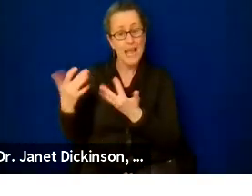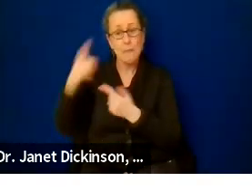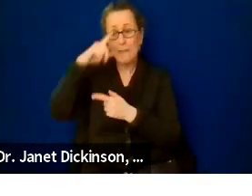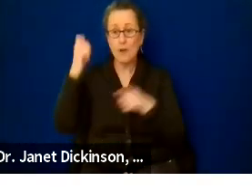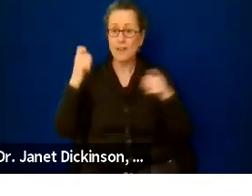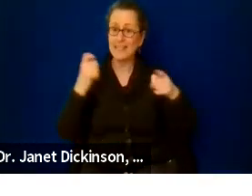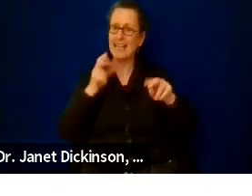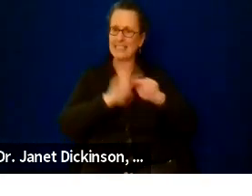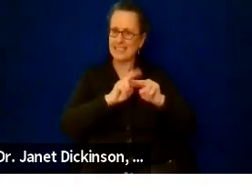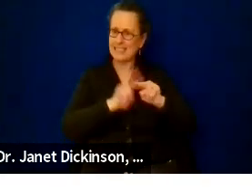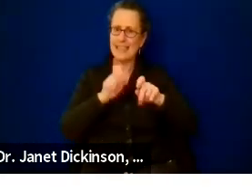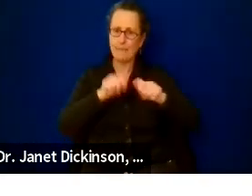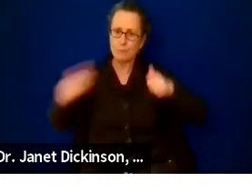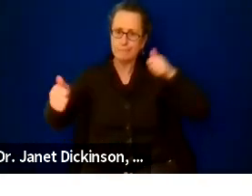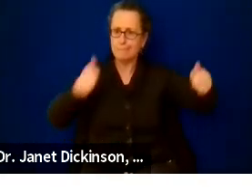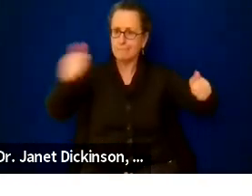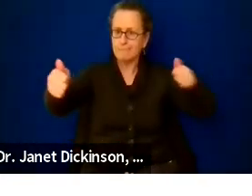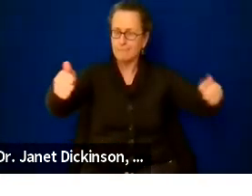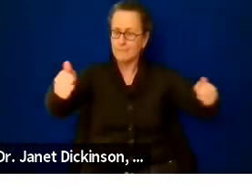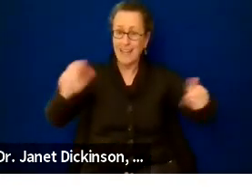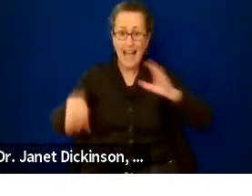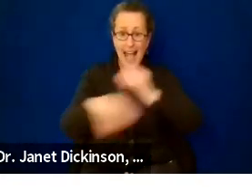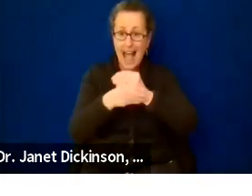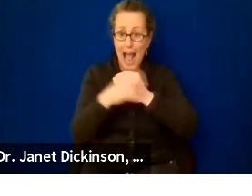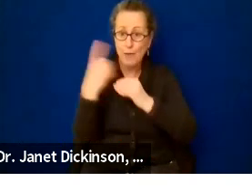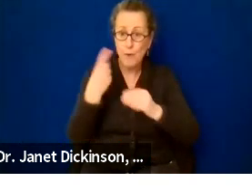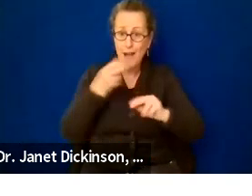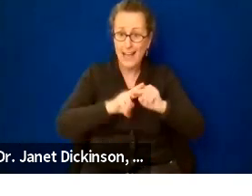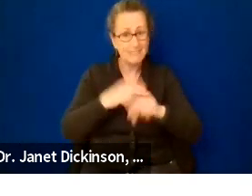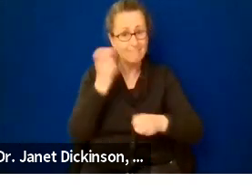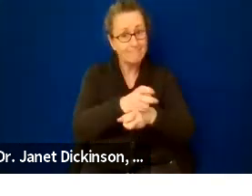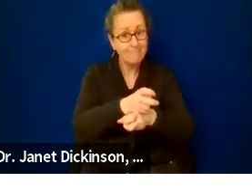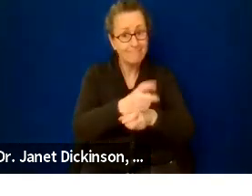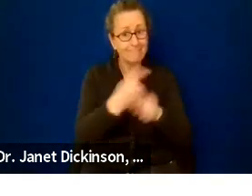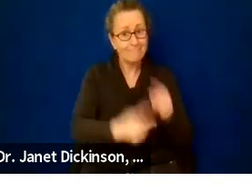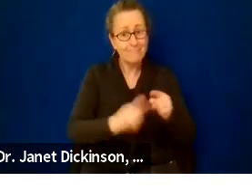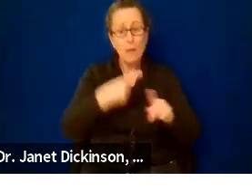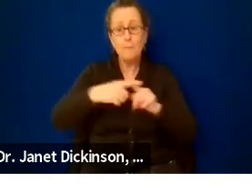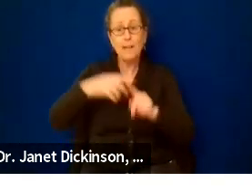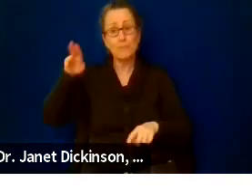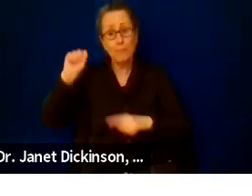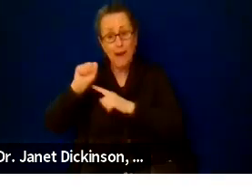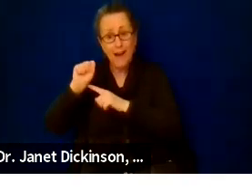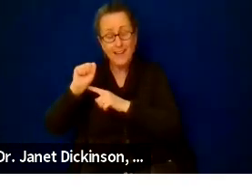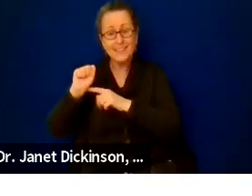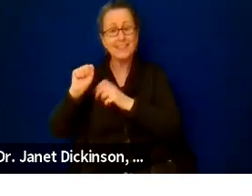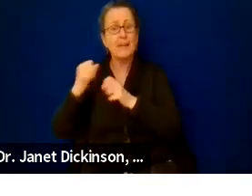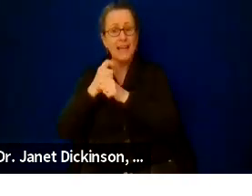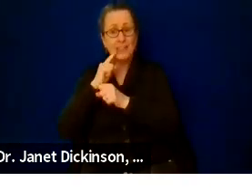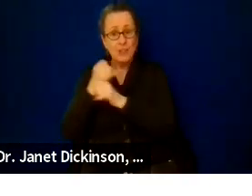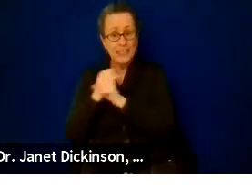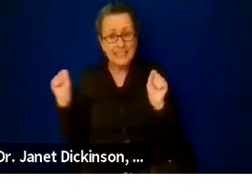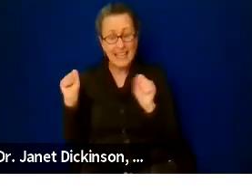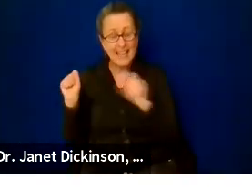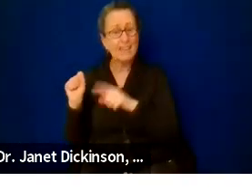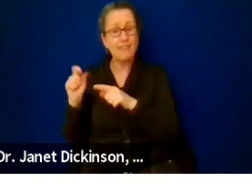do it on the shorter side of that time at 4 weeks. So parents just need to be mindful of the fact that if a